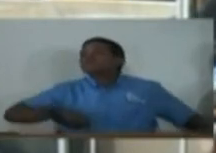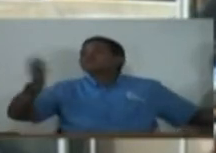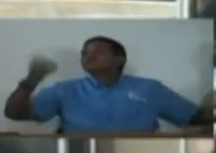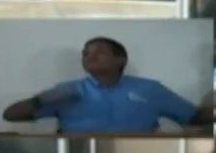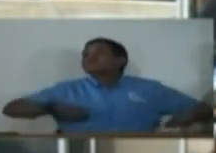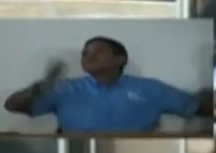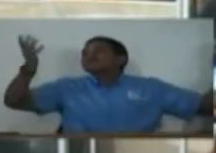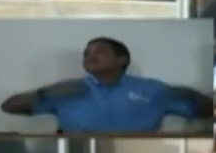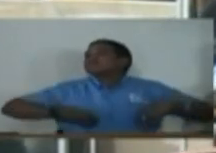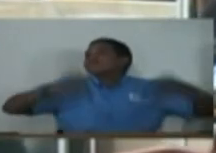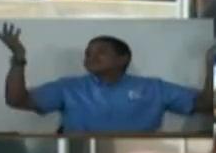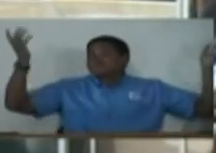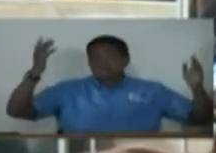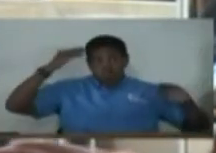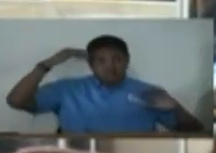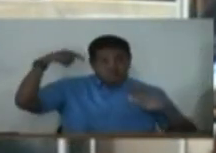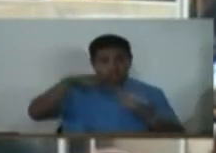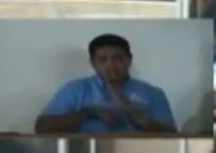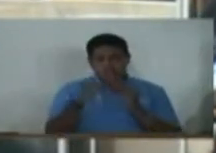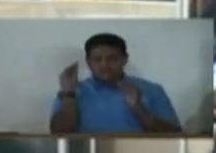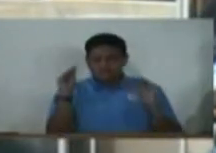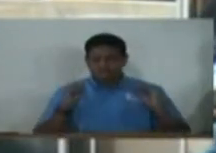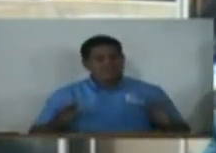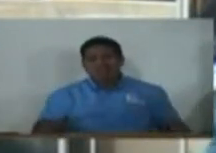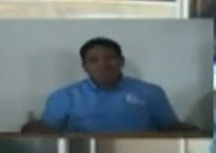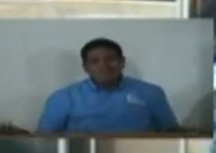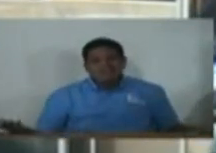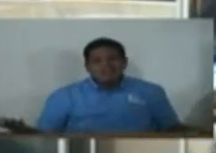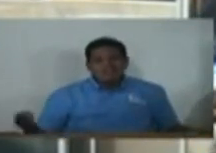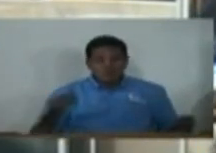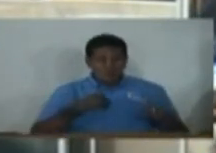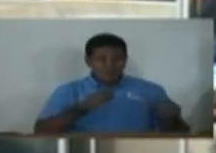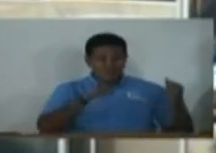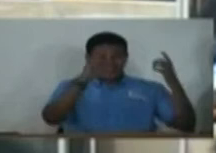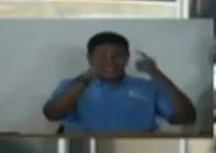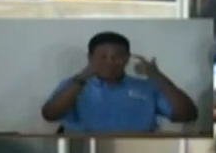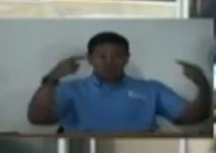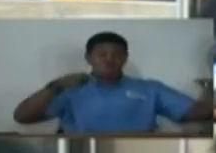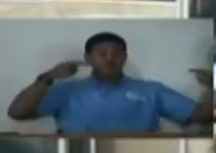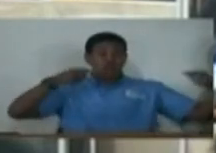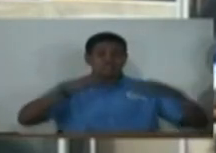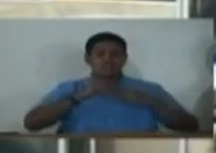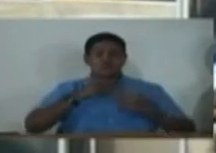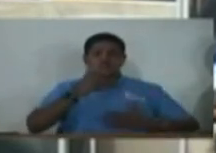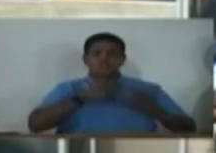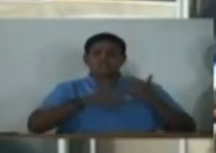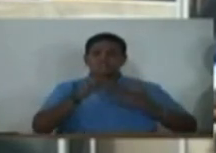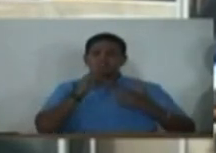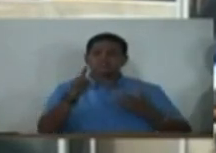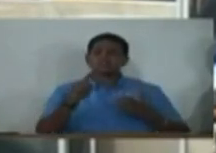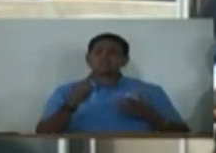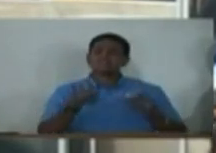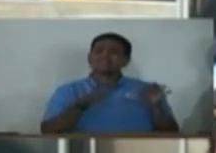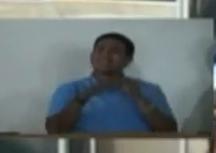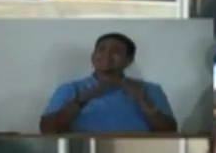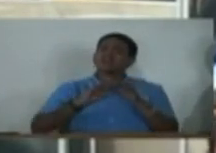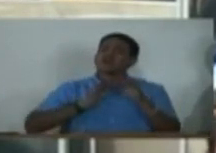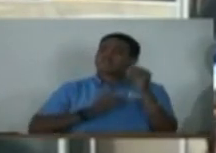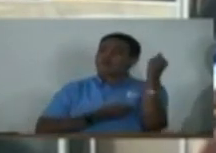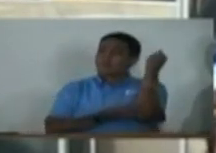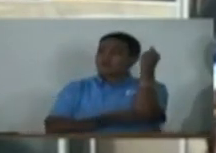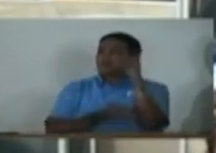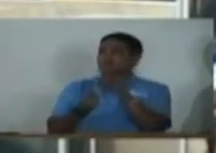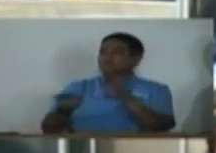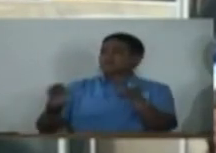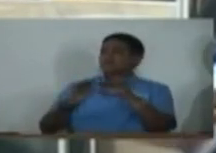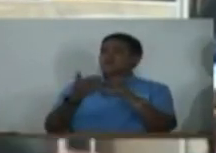So we face a big struggle in our society, which is really part of the definition of our poverty, that many persons